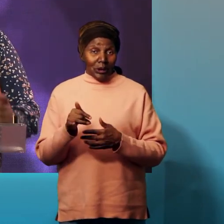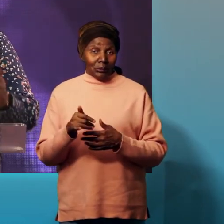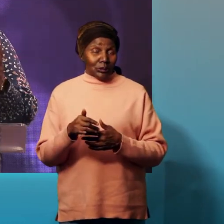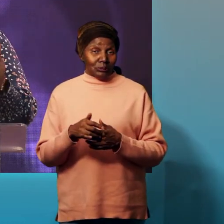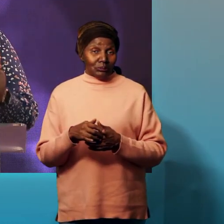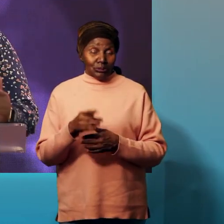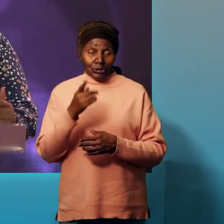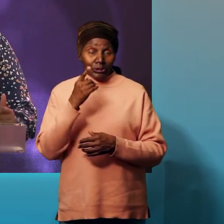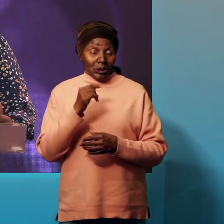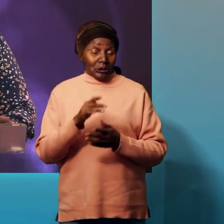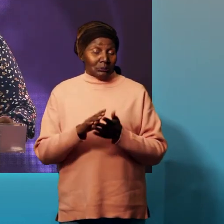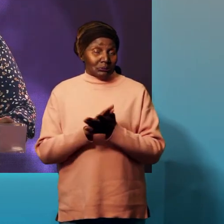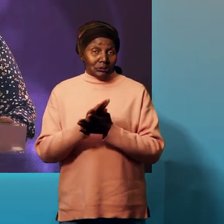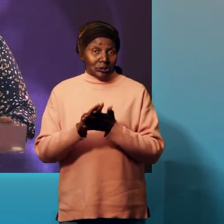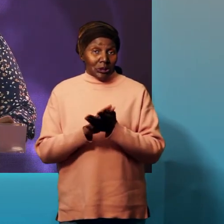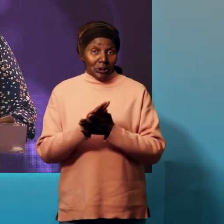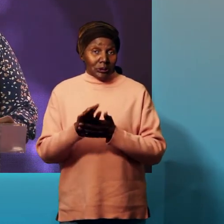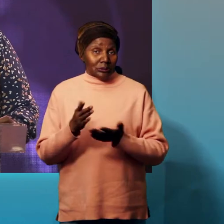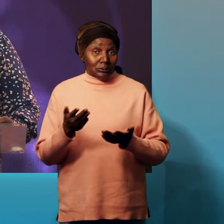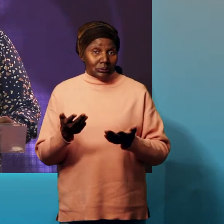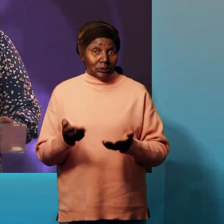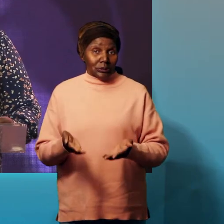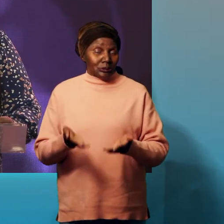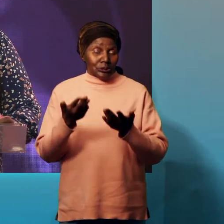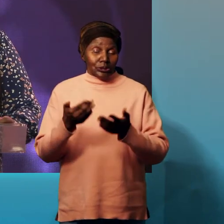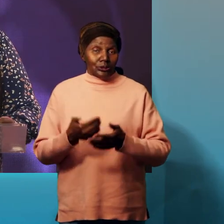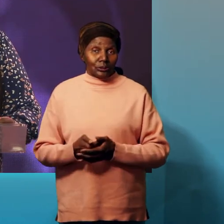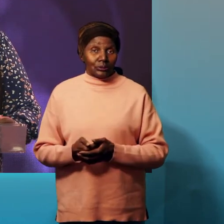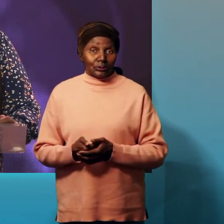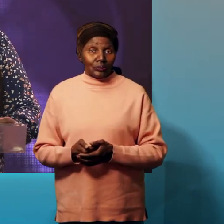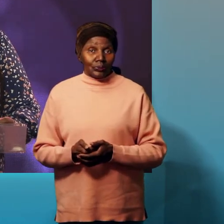helpline, or it really is our main number,